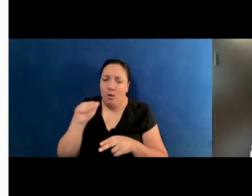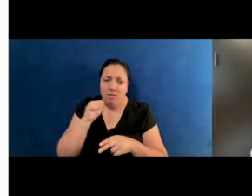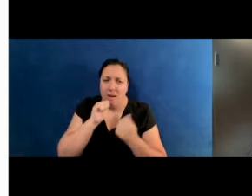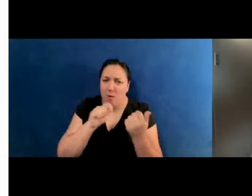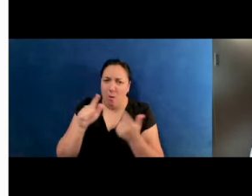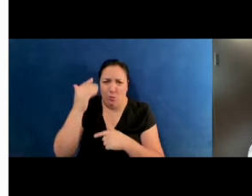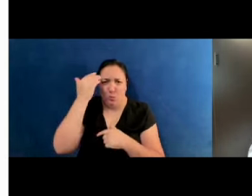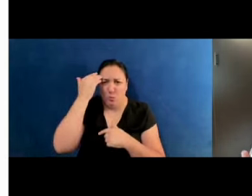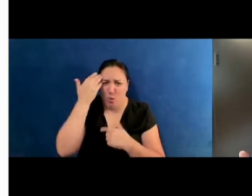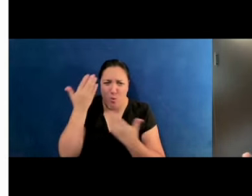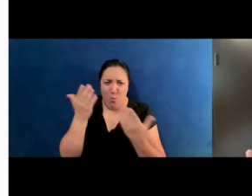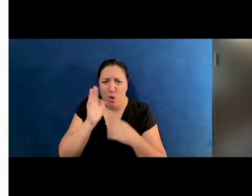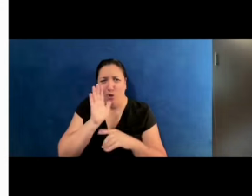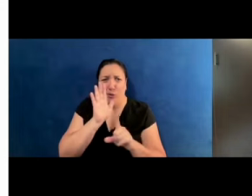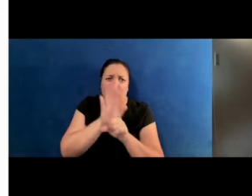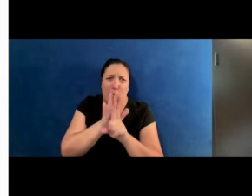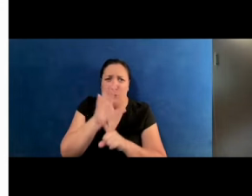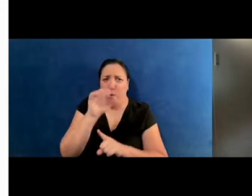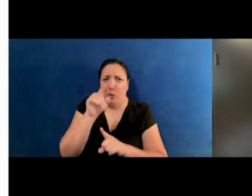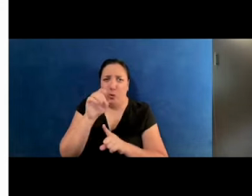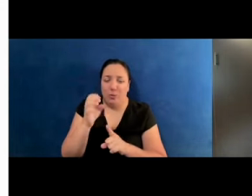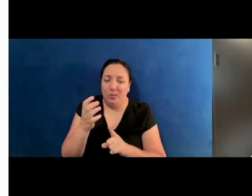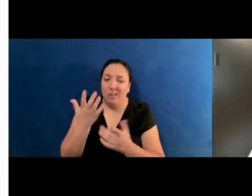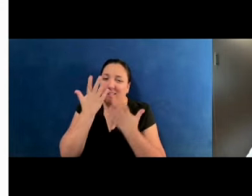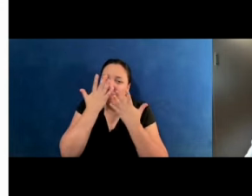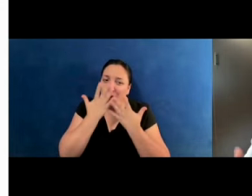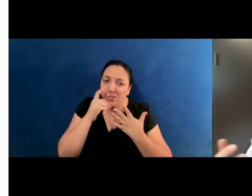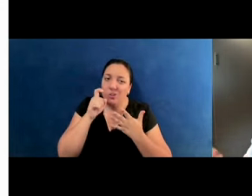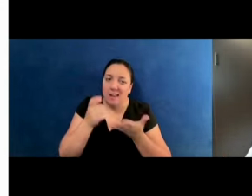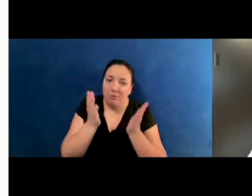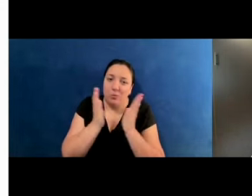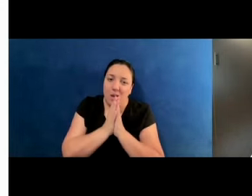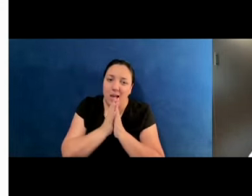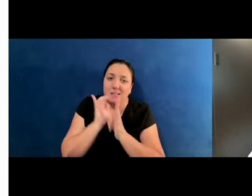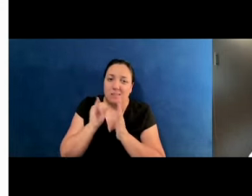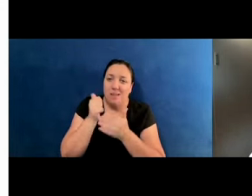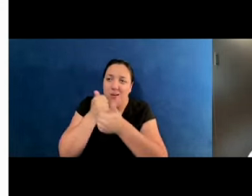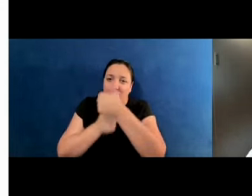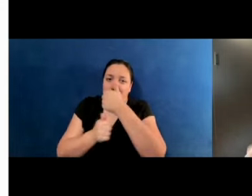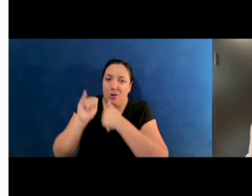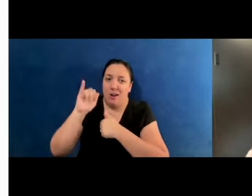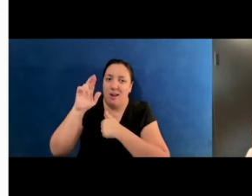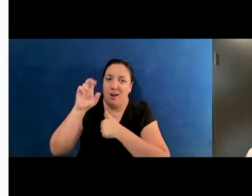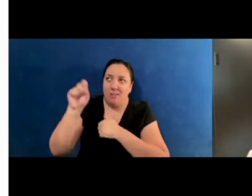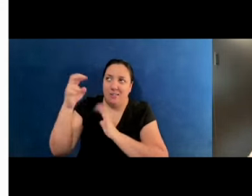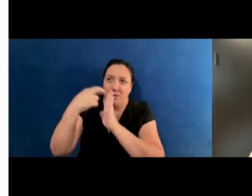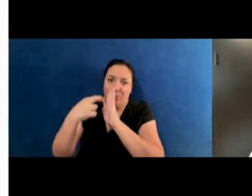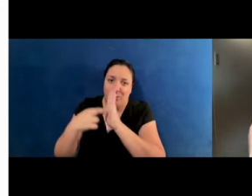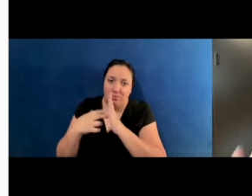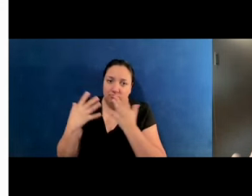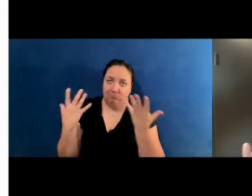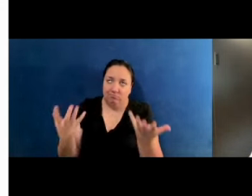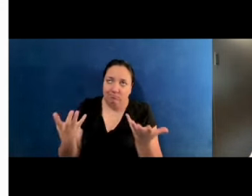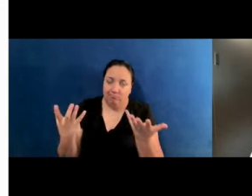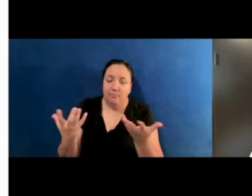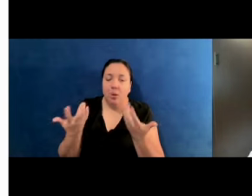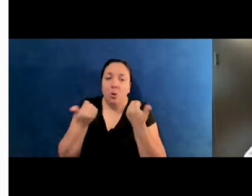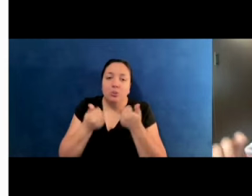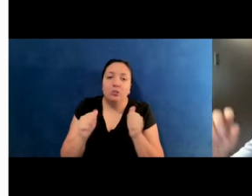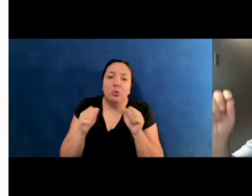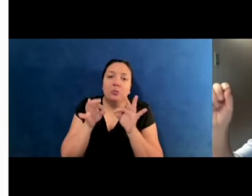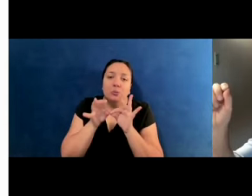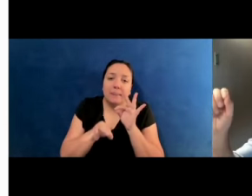diagnosis code is. Unfortunately, we have to ask this. It's part of the IRS regulations. We've tried to make this as simple